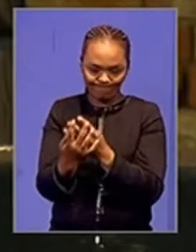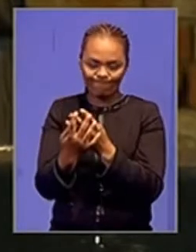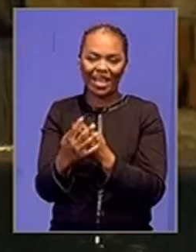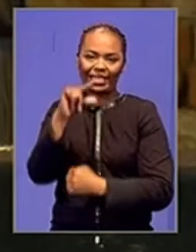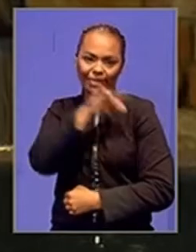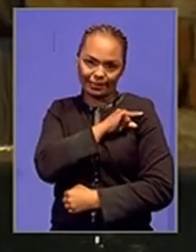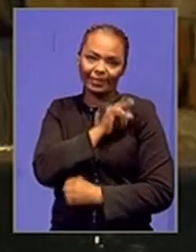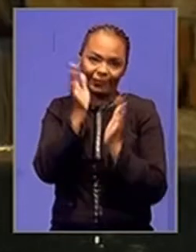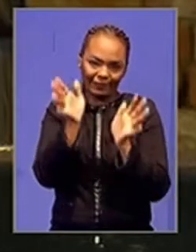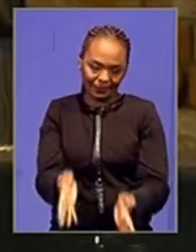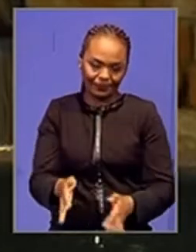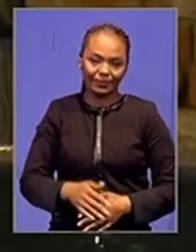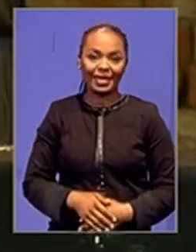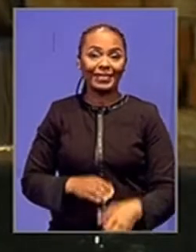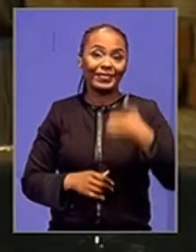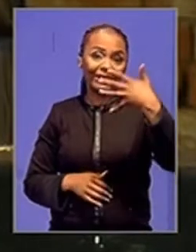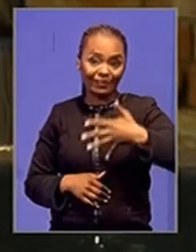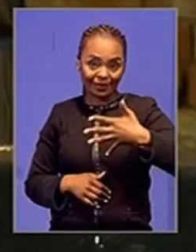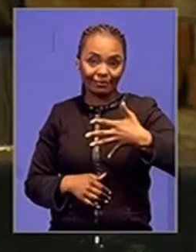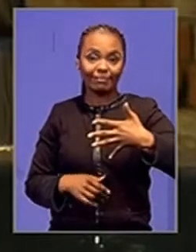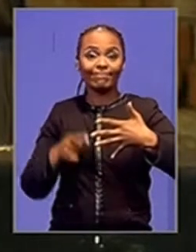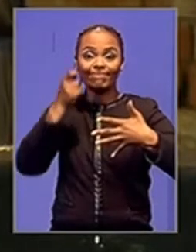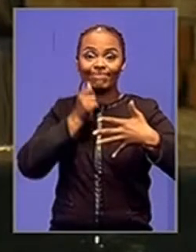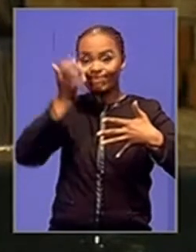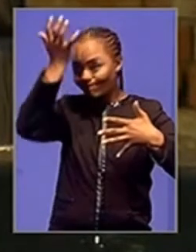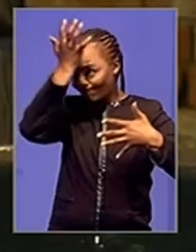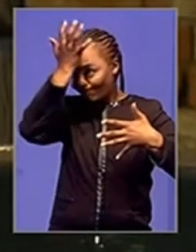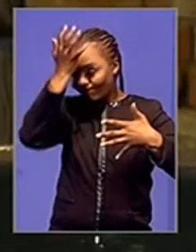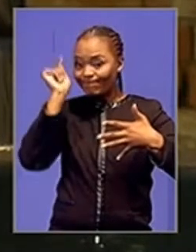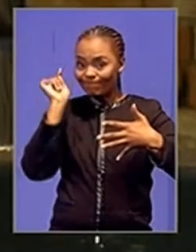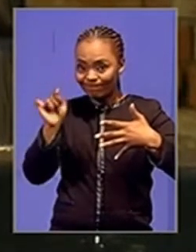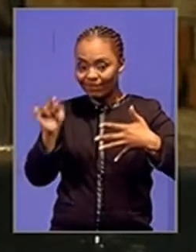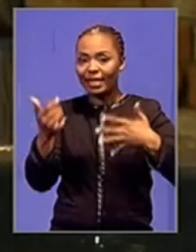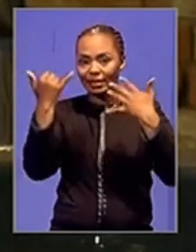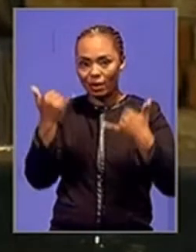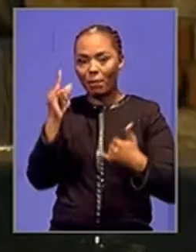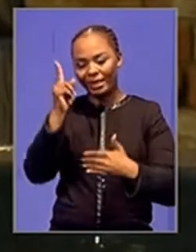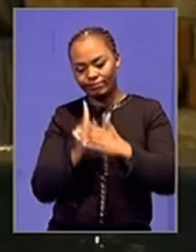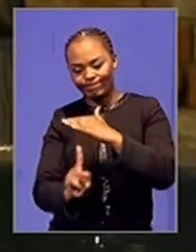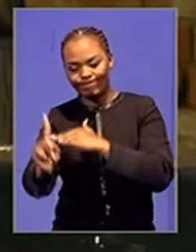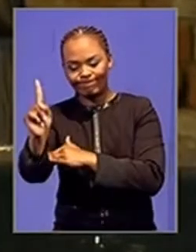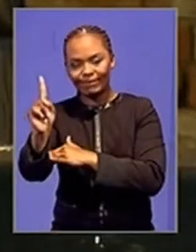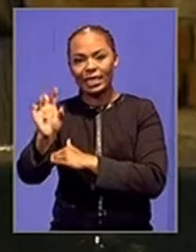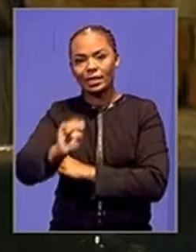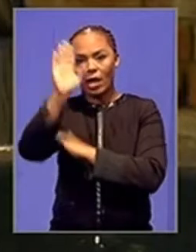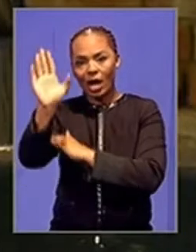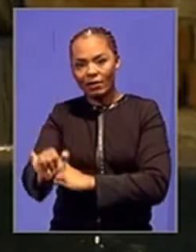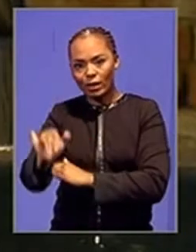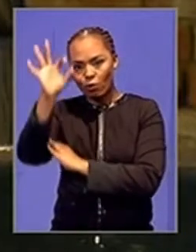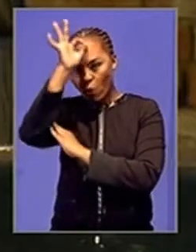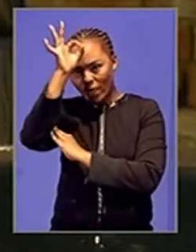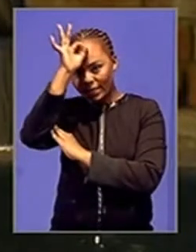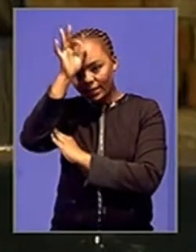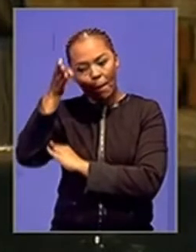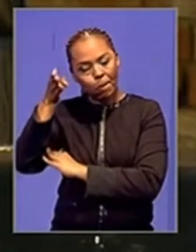5, Mr. Jacob Zuma is ordered to submit himself to the South African Police